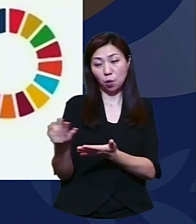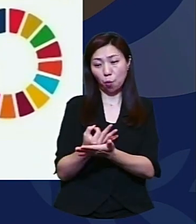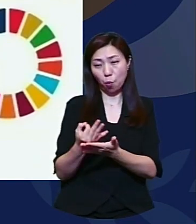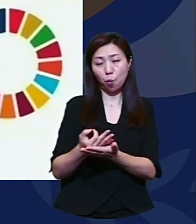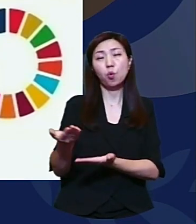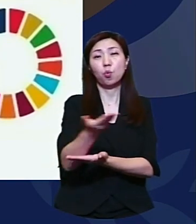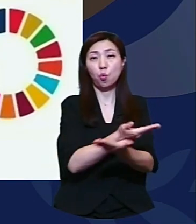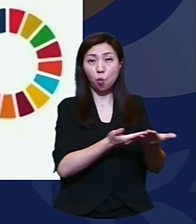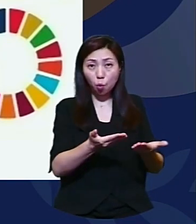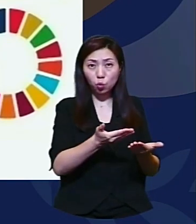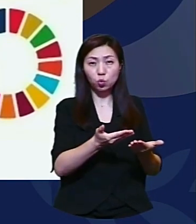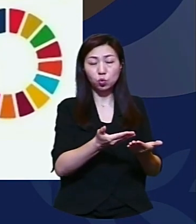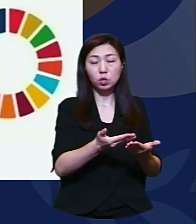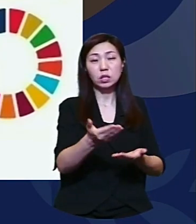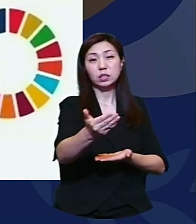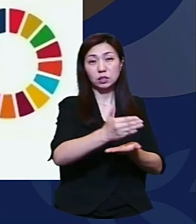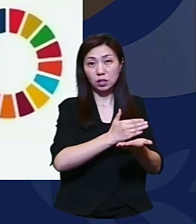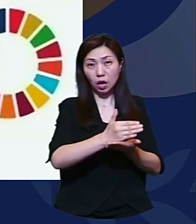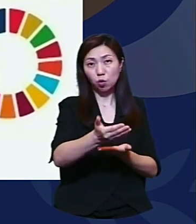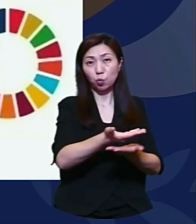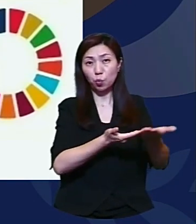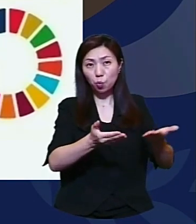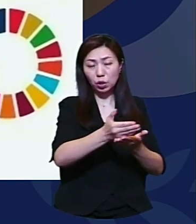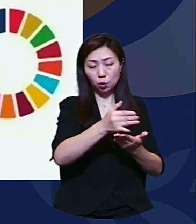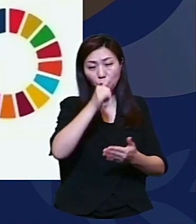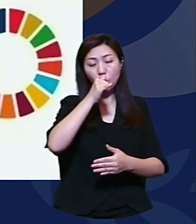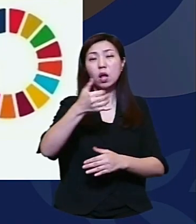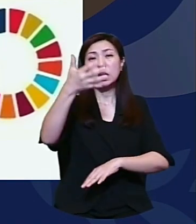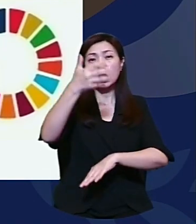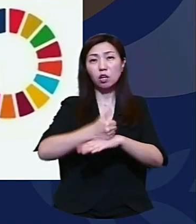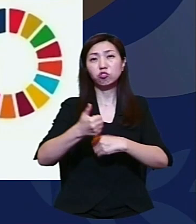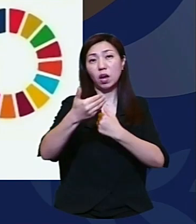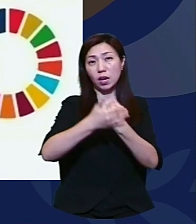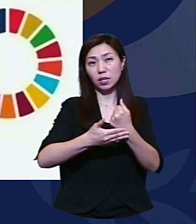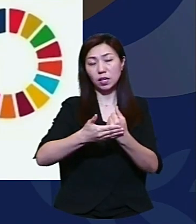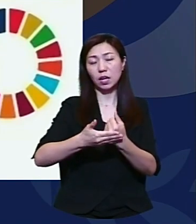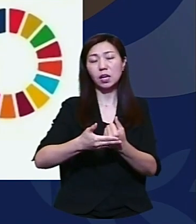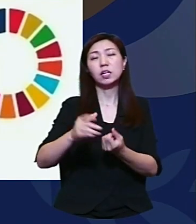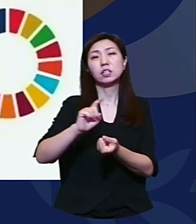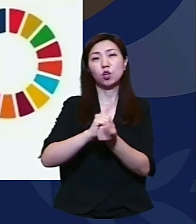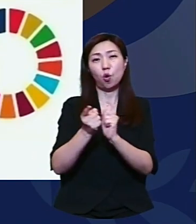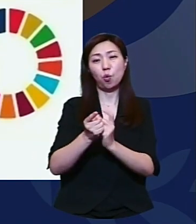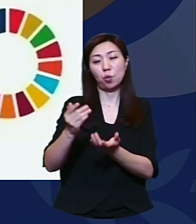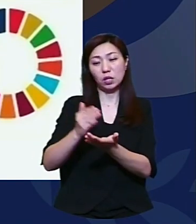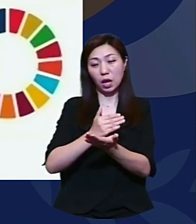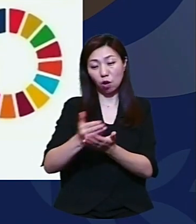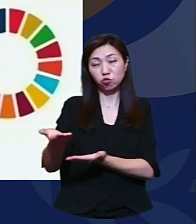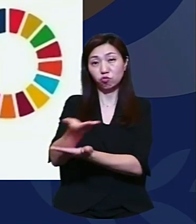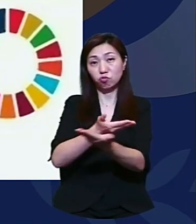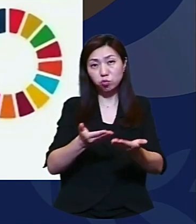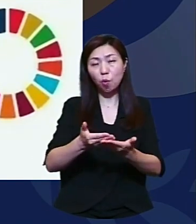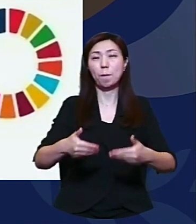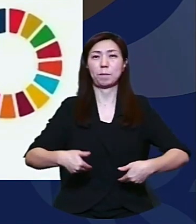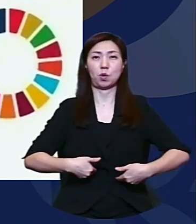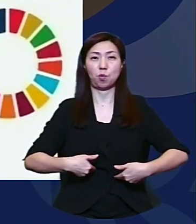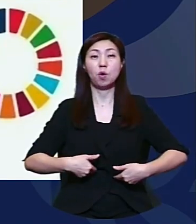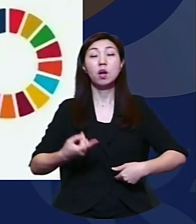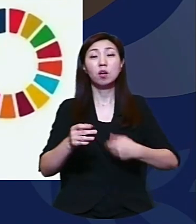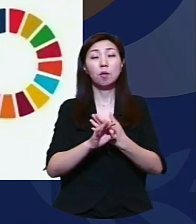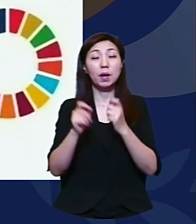are encouraged to work together, sharing the overheads and also sharing, of course, the rewards